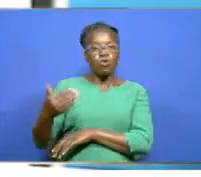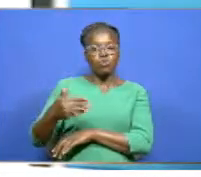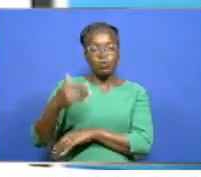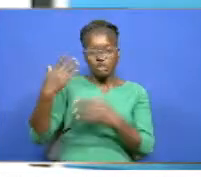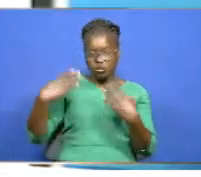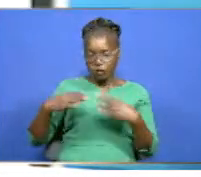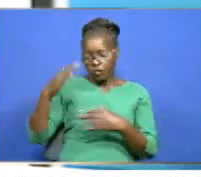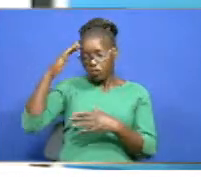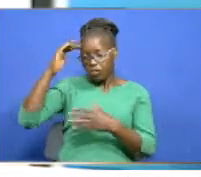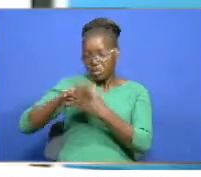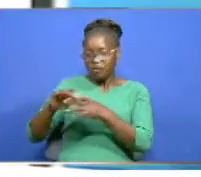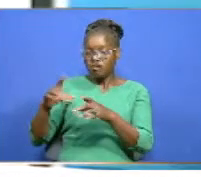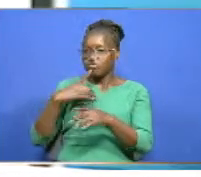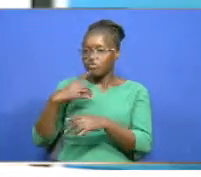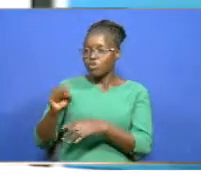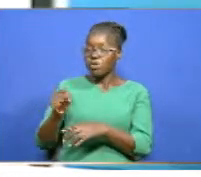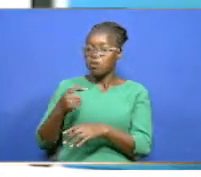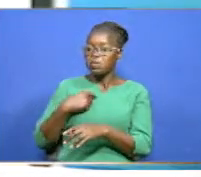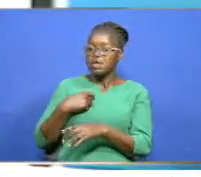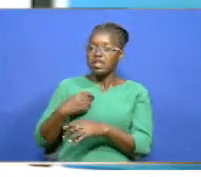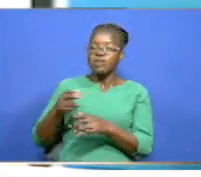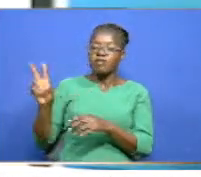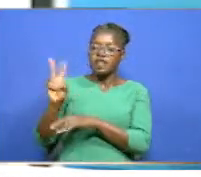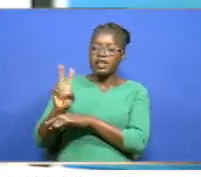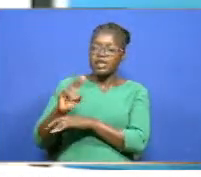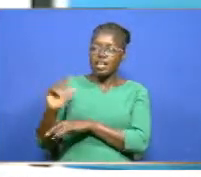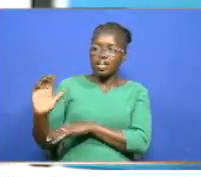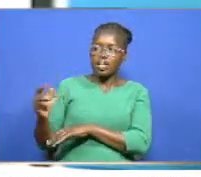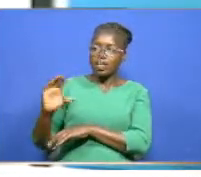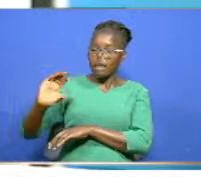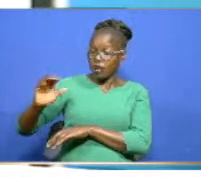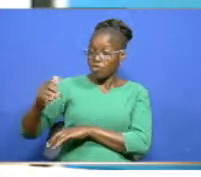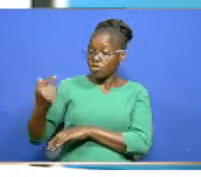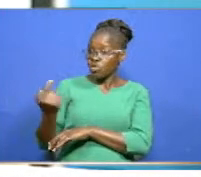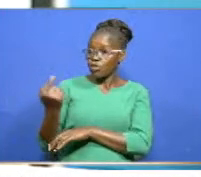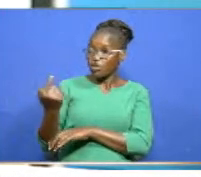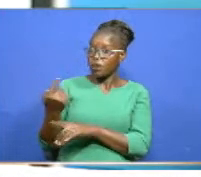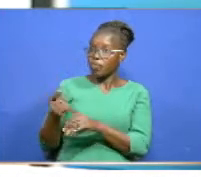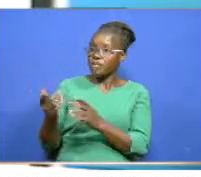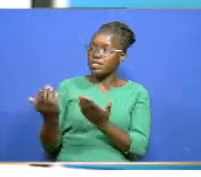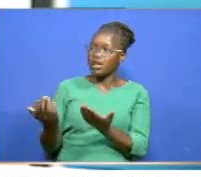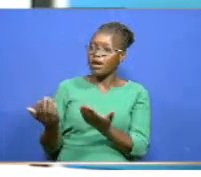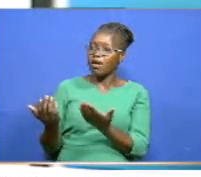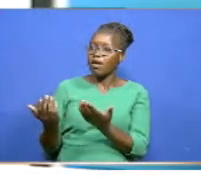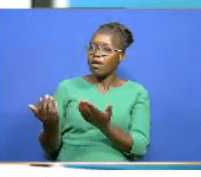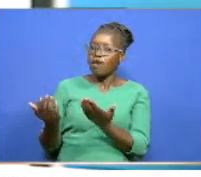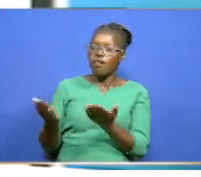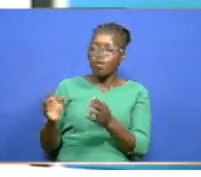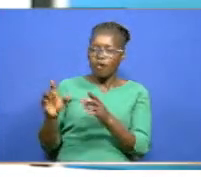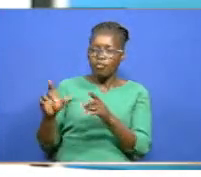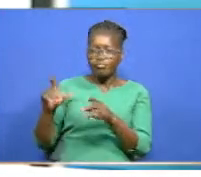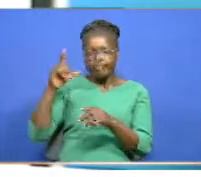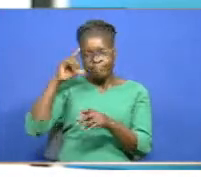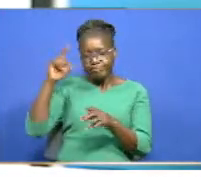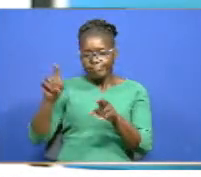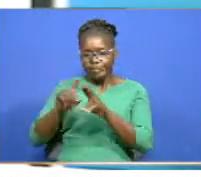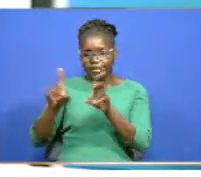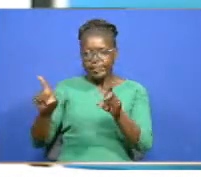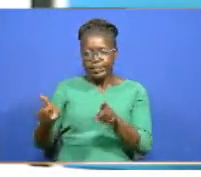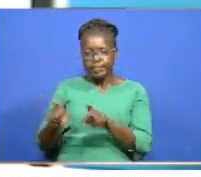not just a kingpin of Vihiga County, and now I'm now getting into the bedroom of my political rival, who is